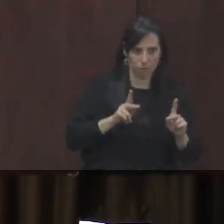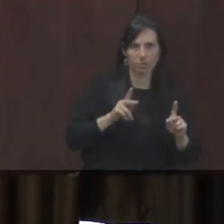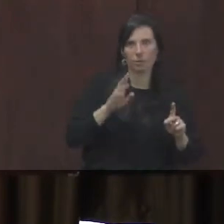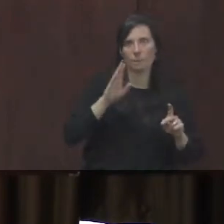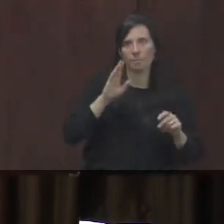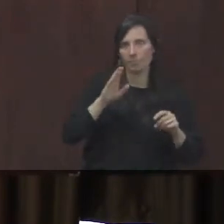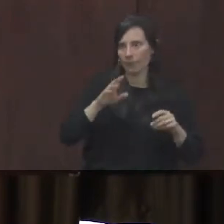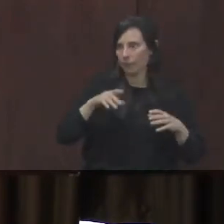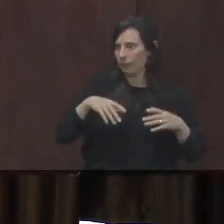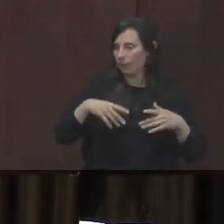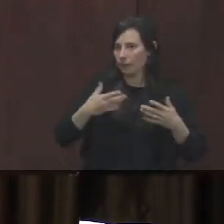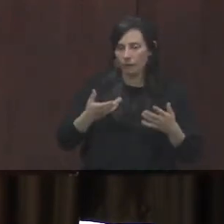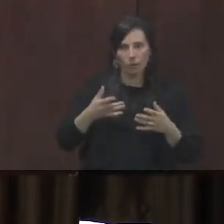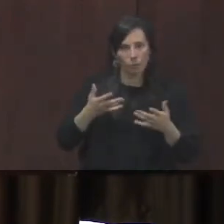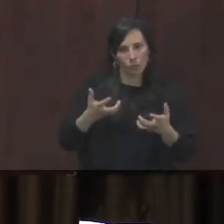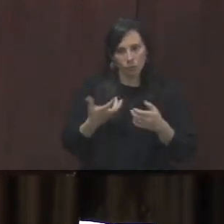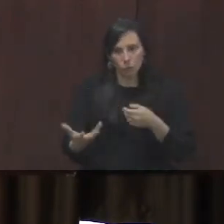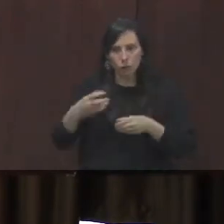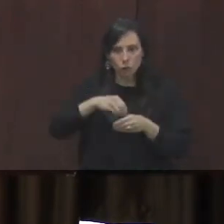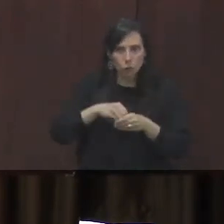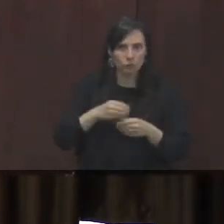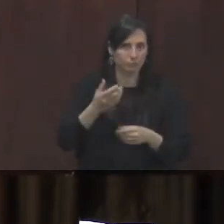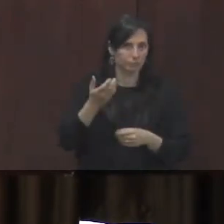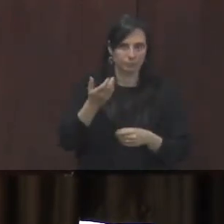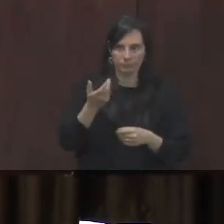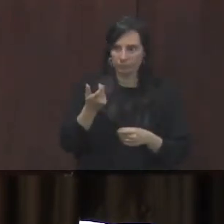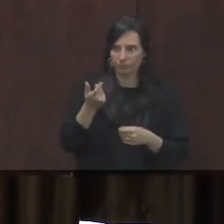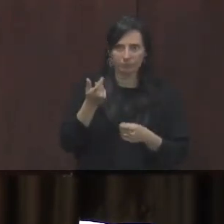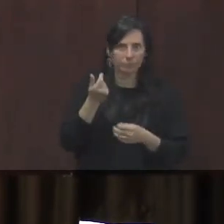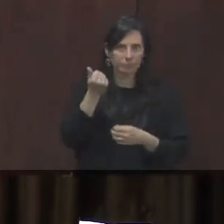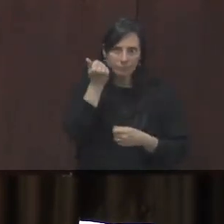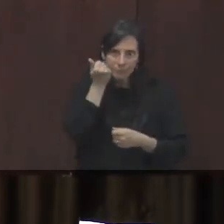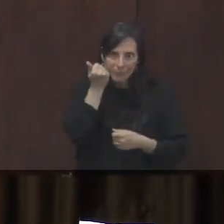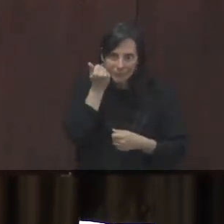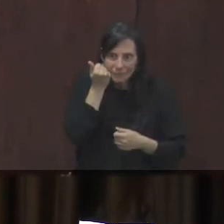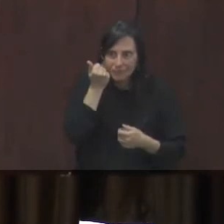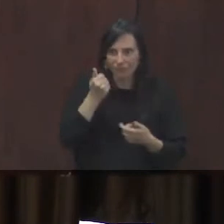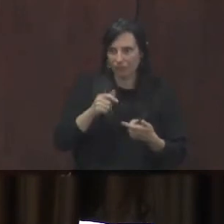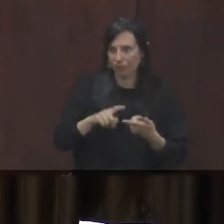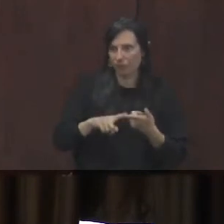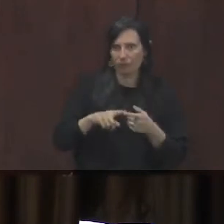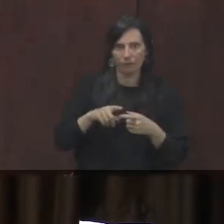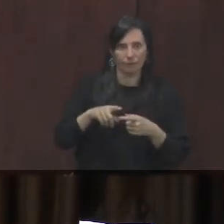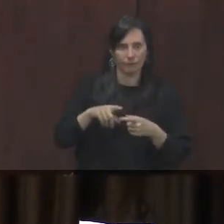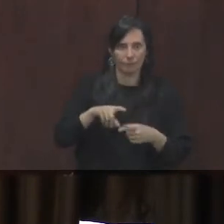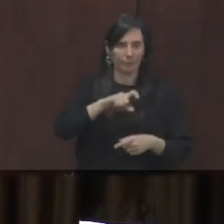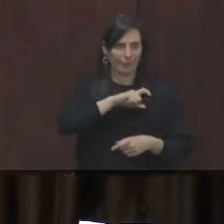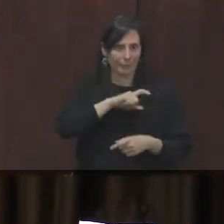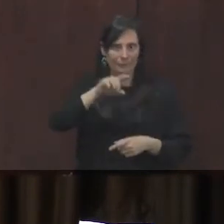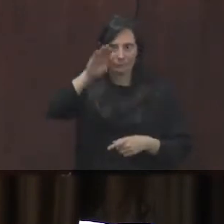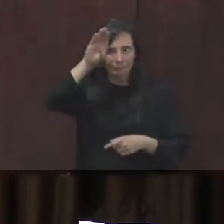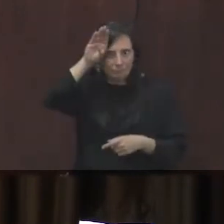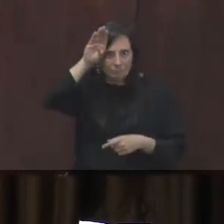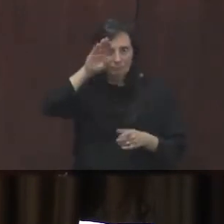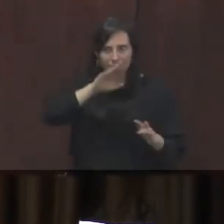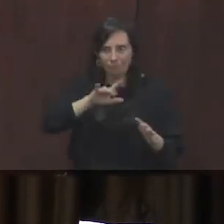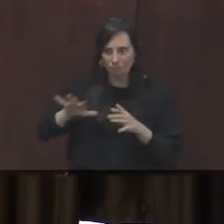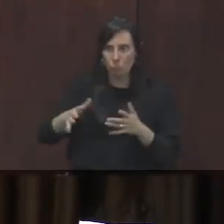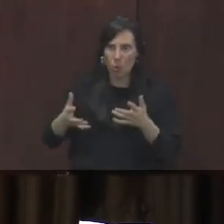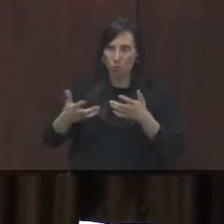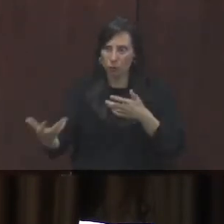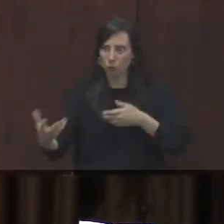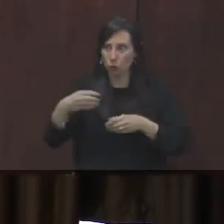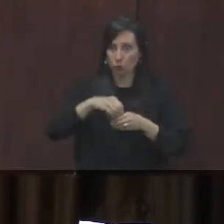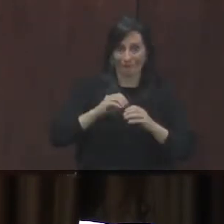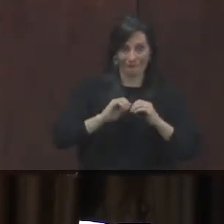practitioners and dentists and other people in the community, first responders, et cetera, when we can do that. How I'm going to do that, how I'm going to get it scheduled, what